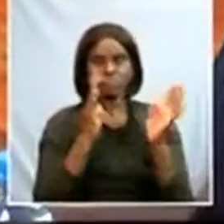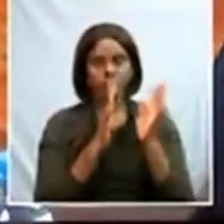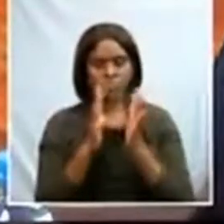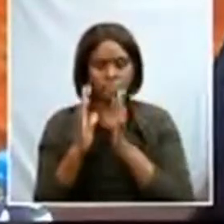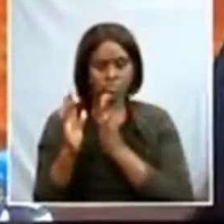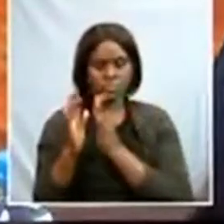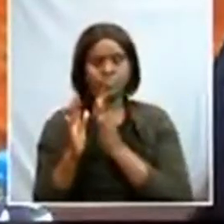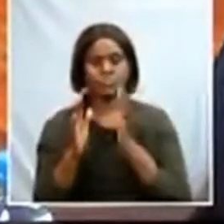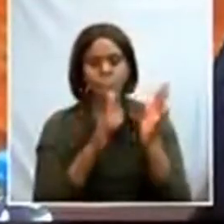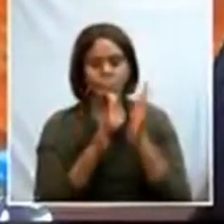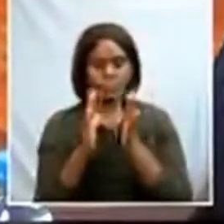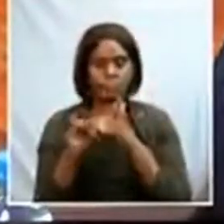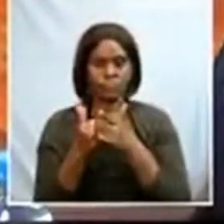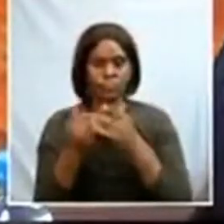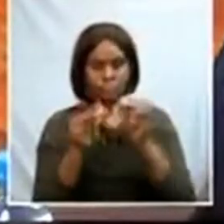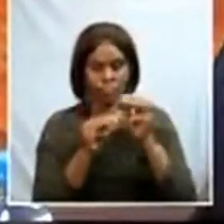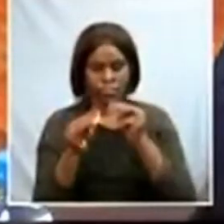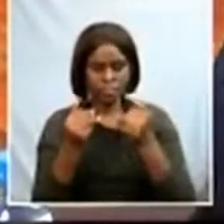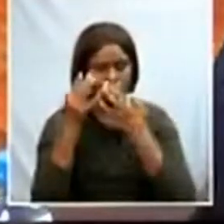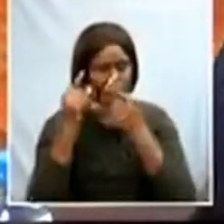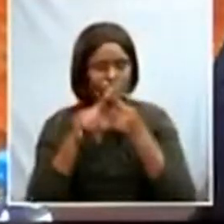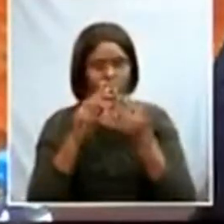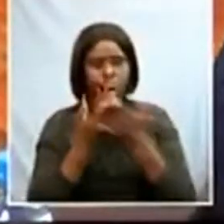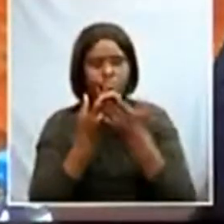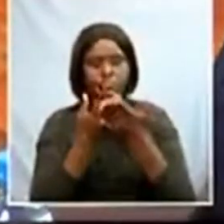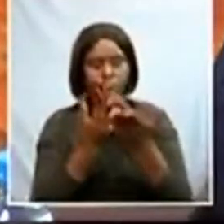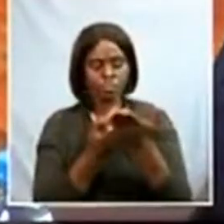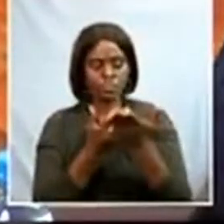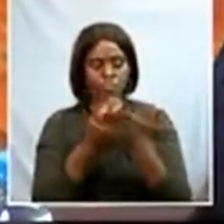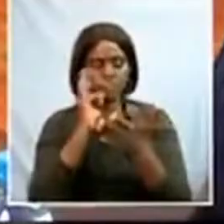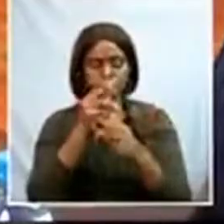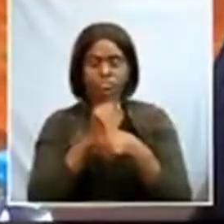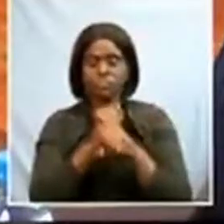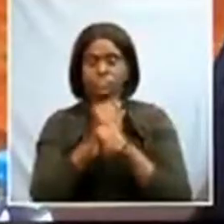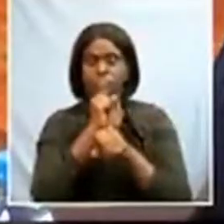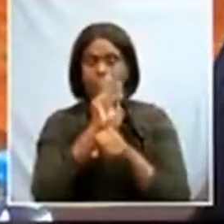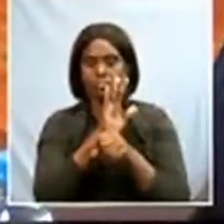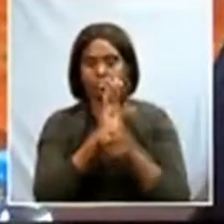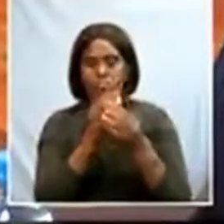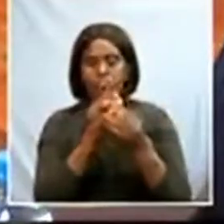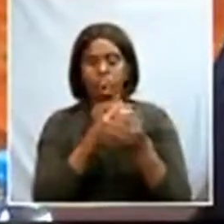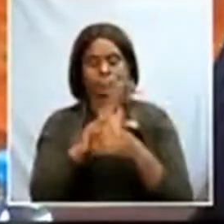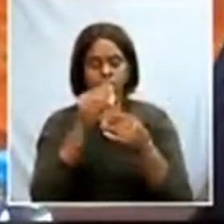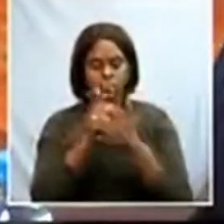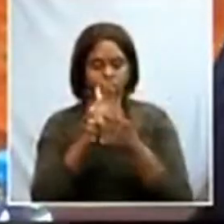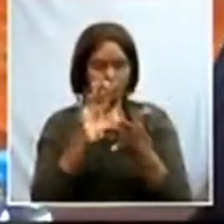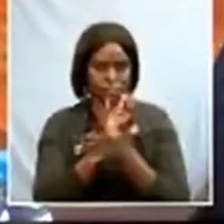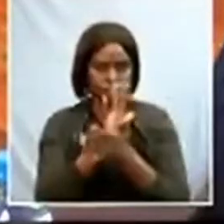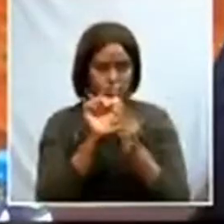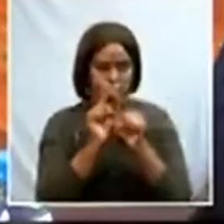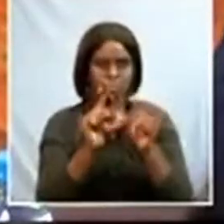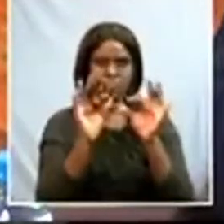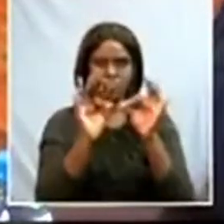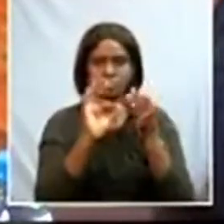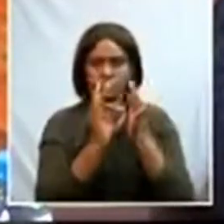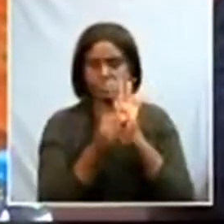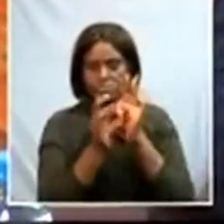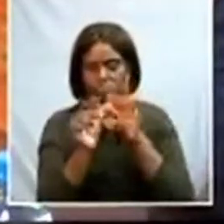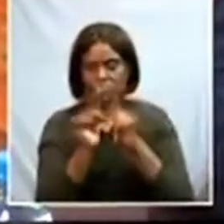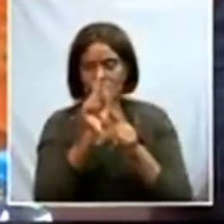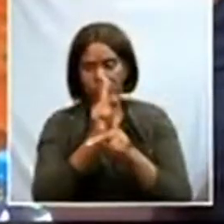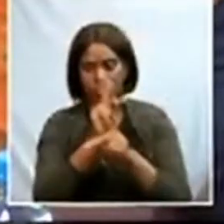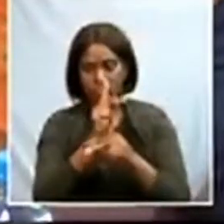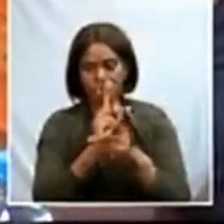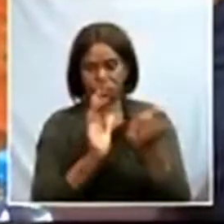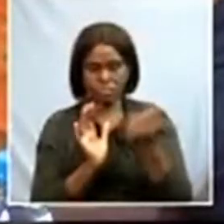major measure, management wishes to submit that we will ensure that all the documents are properly filed and kept under lock